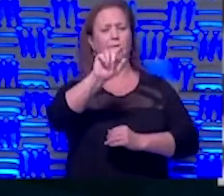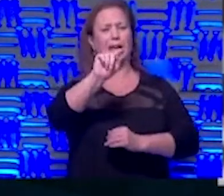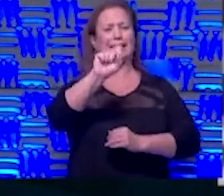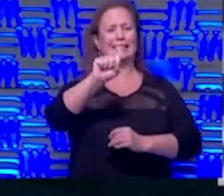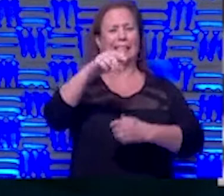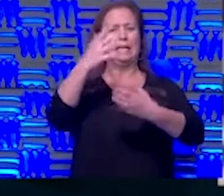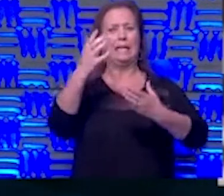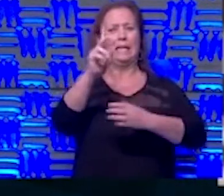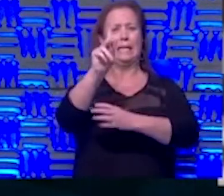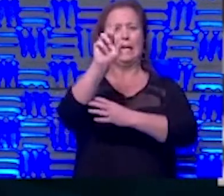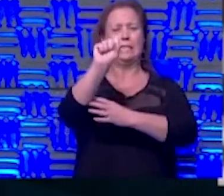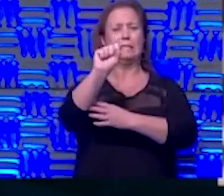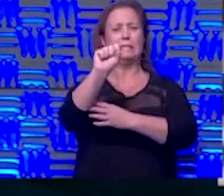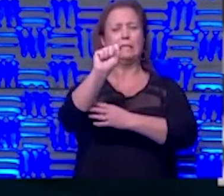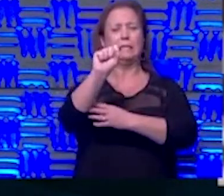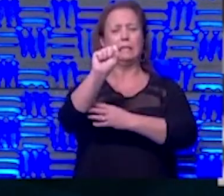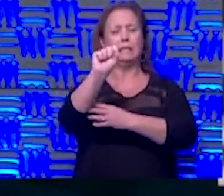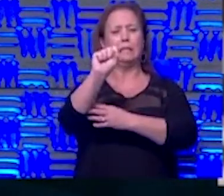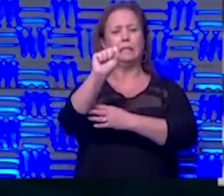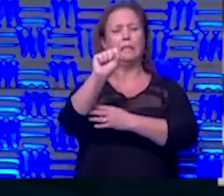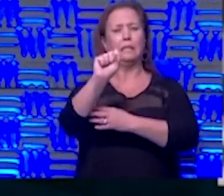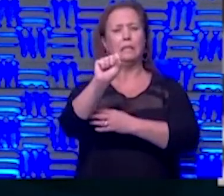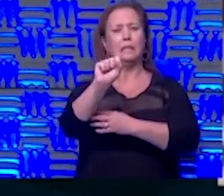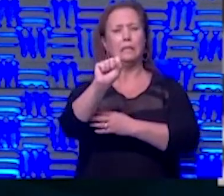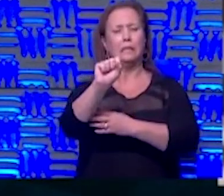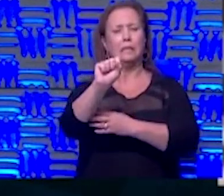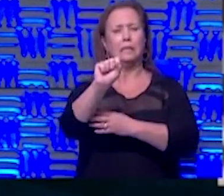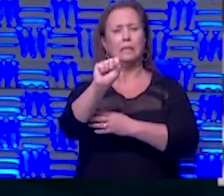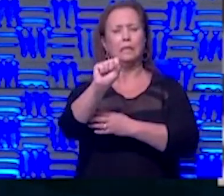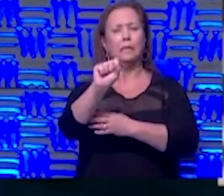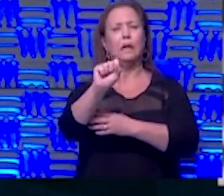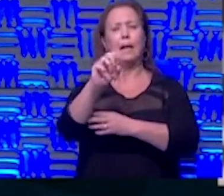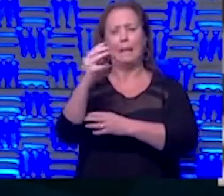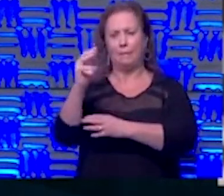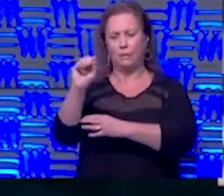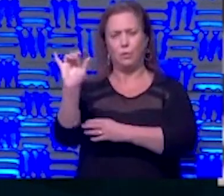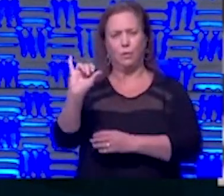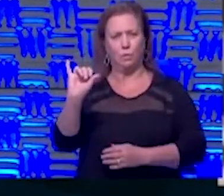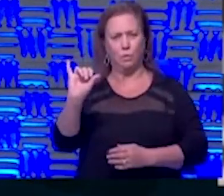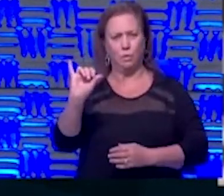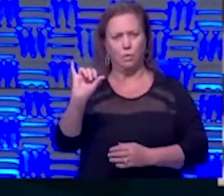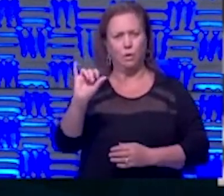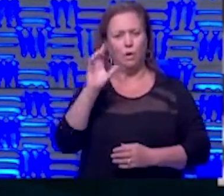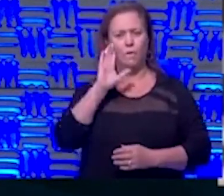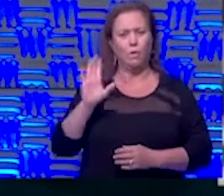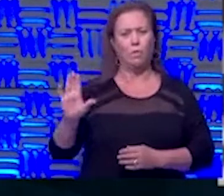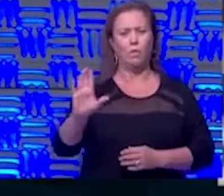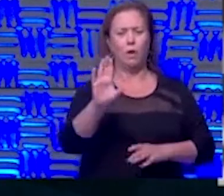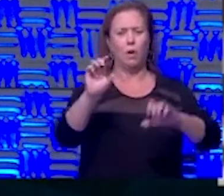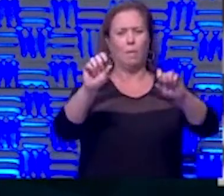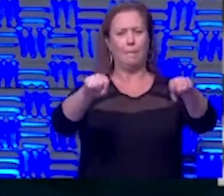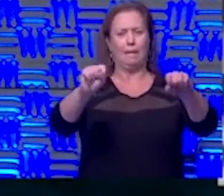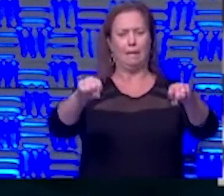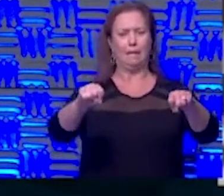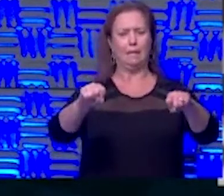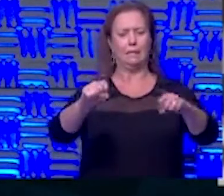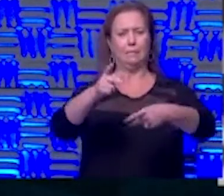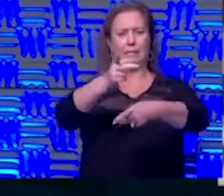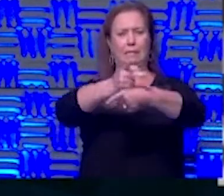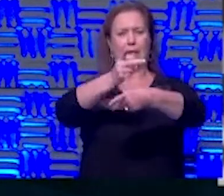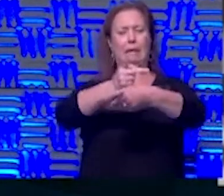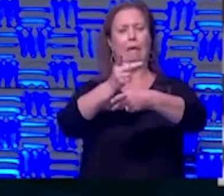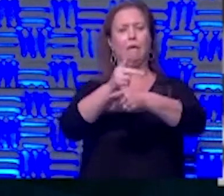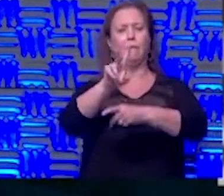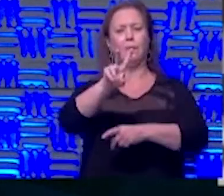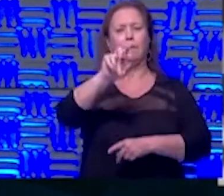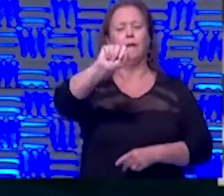Dr. Stone, what does the VA expect for veterans in Kansas and Missouri for their ability to have care at the